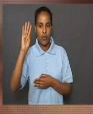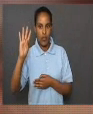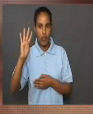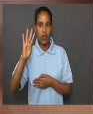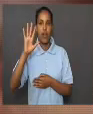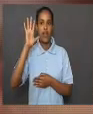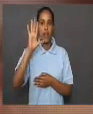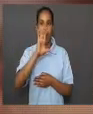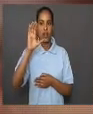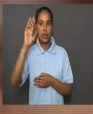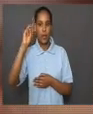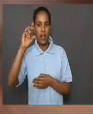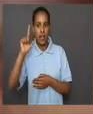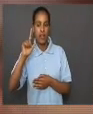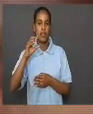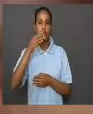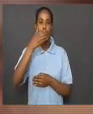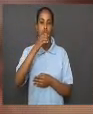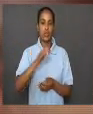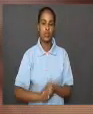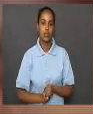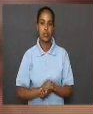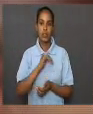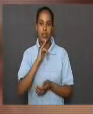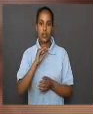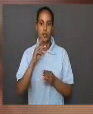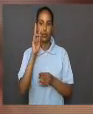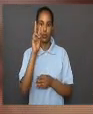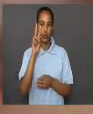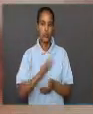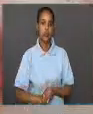500 milliliters of solution is 2.